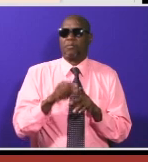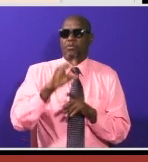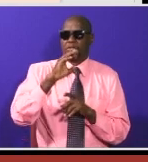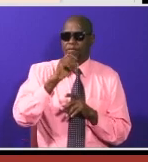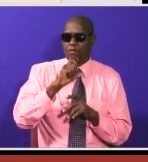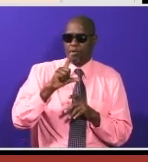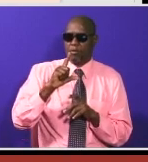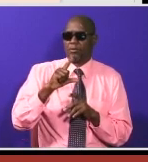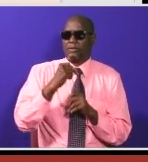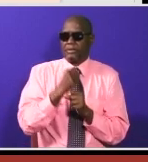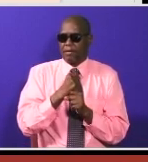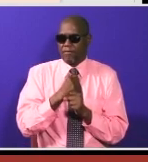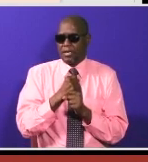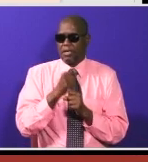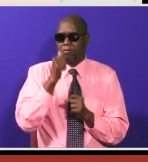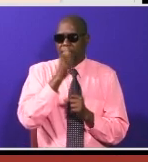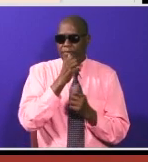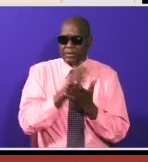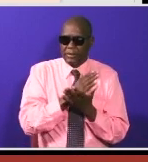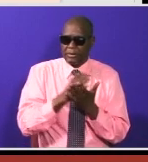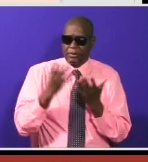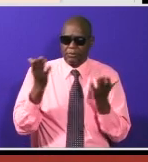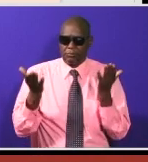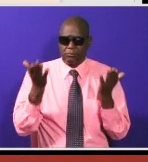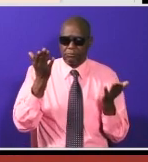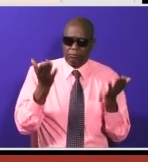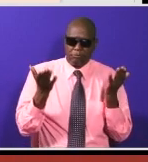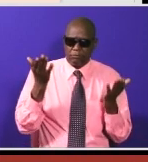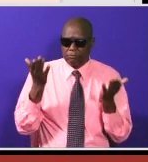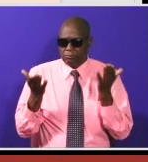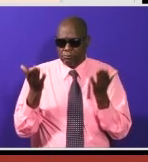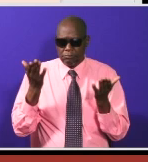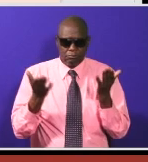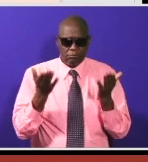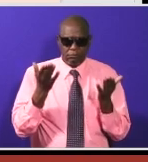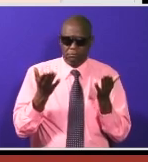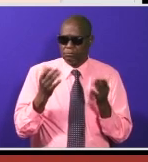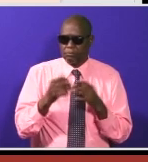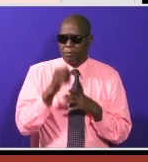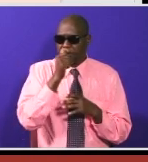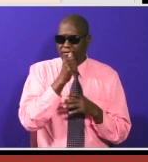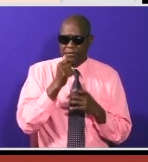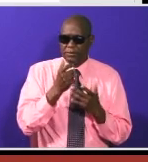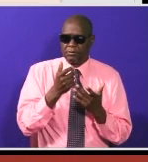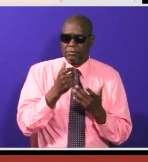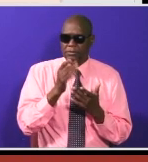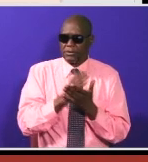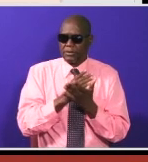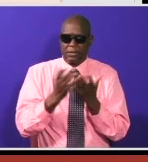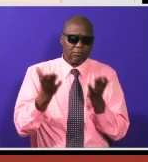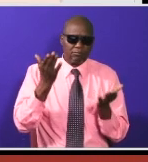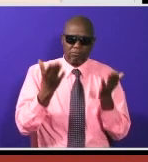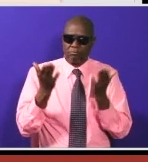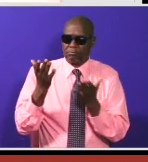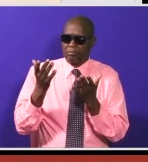in relation to the private sector? We look at state corporations, where are they in line with the private sector? And therefore, we are able to determine